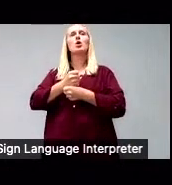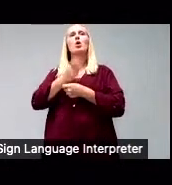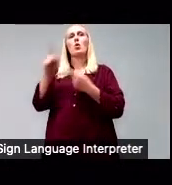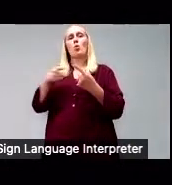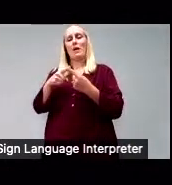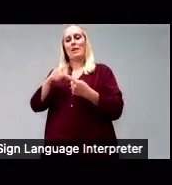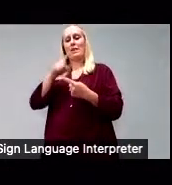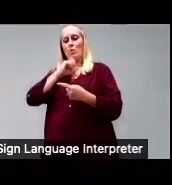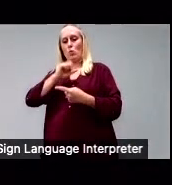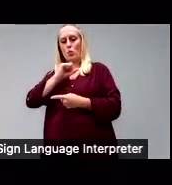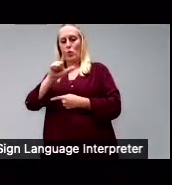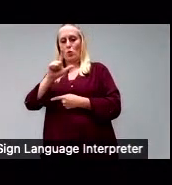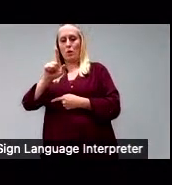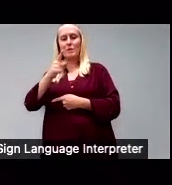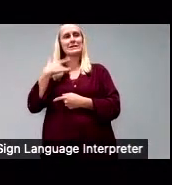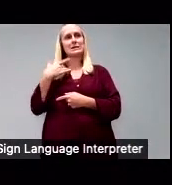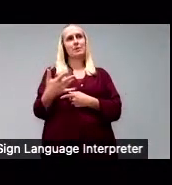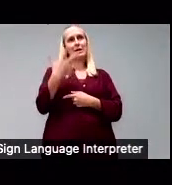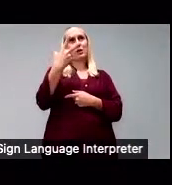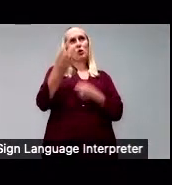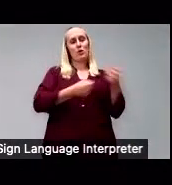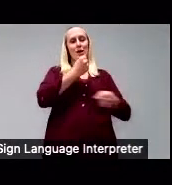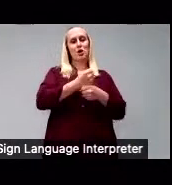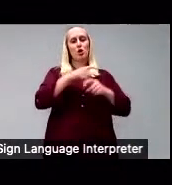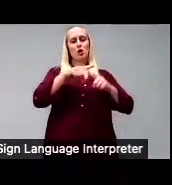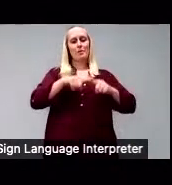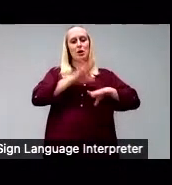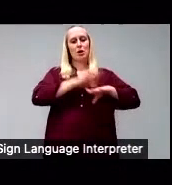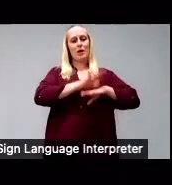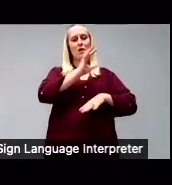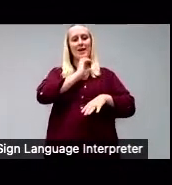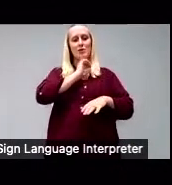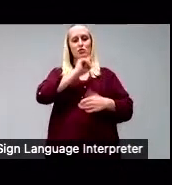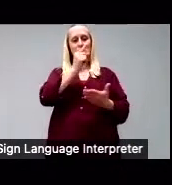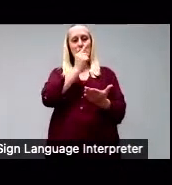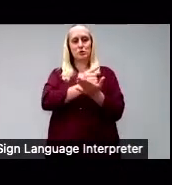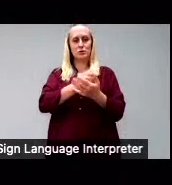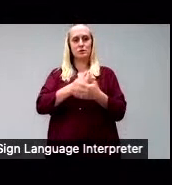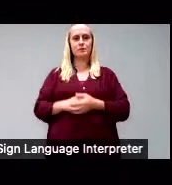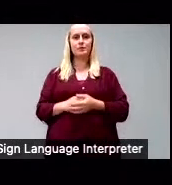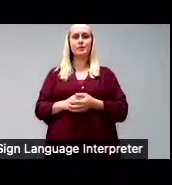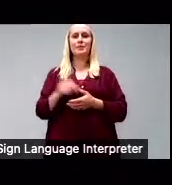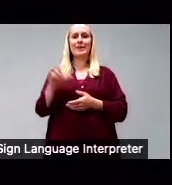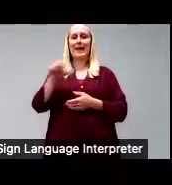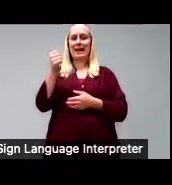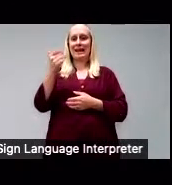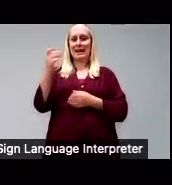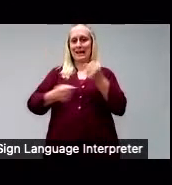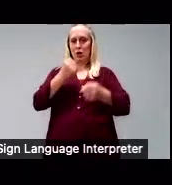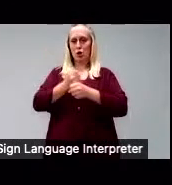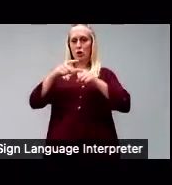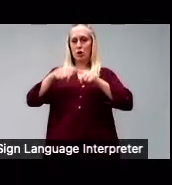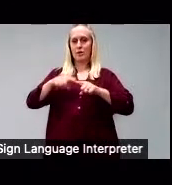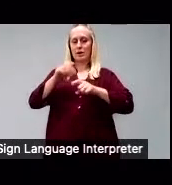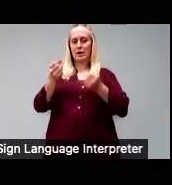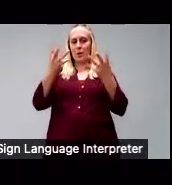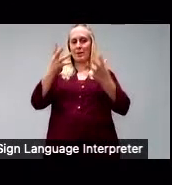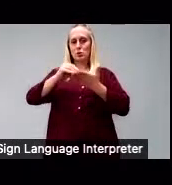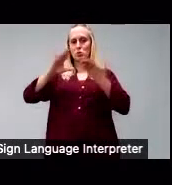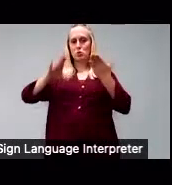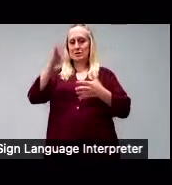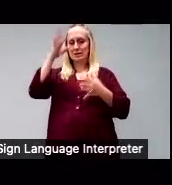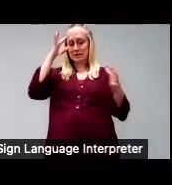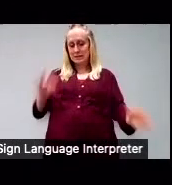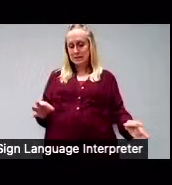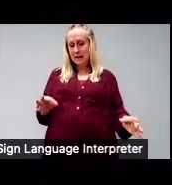three-year program depending on the age of which they graduated high school. And on any given year, depending on how many students choose to access the program, because it is